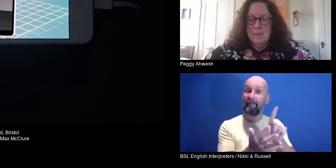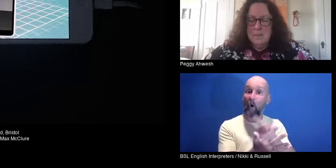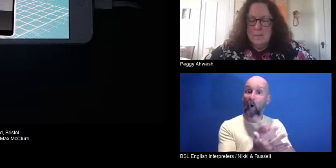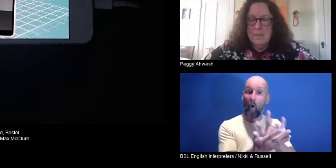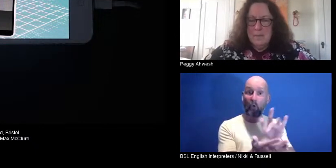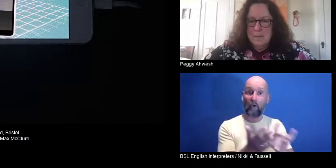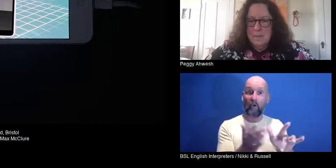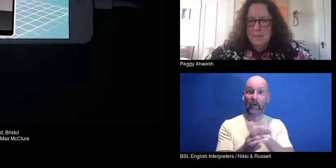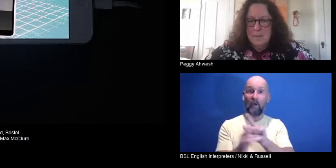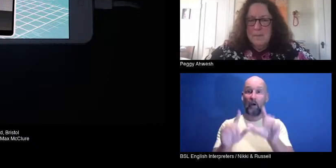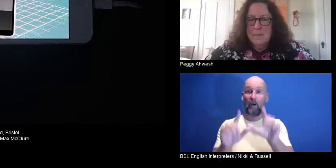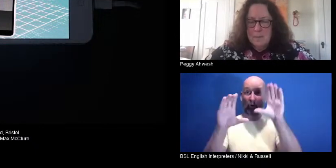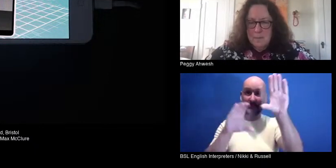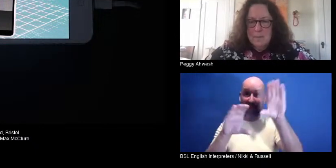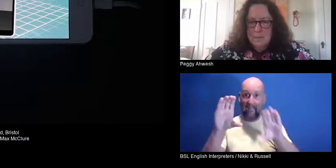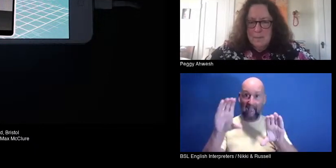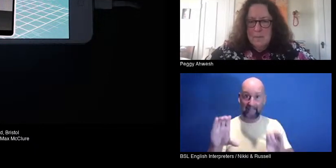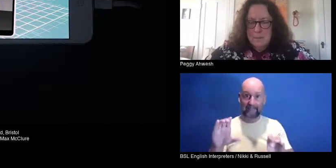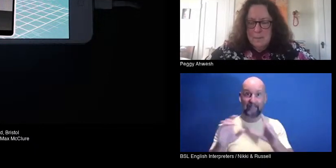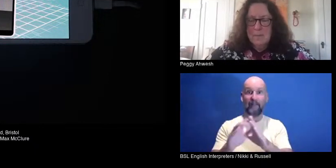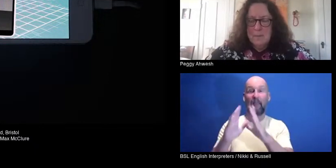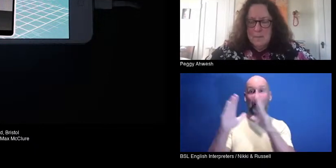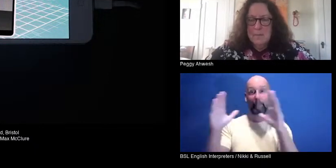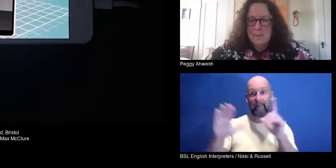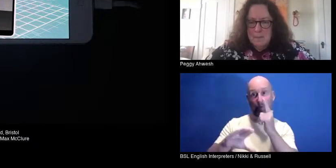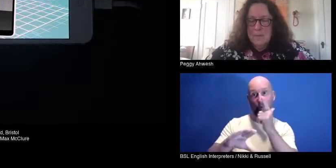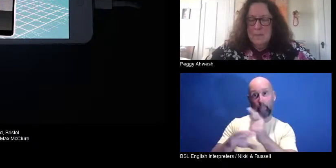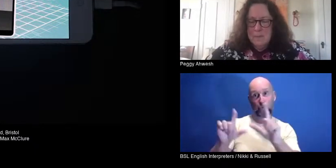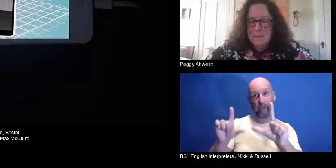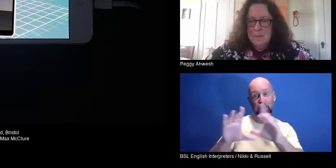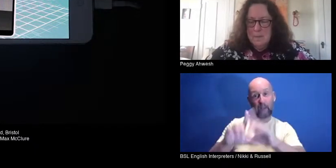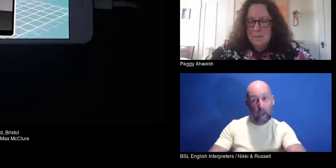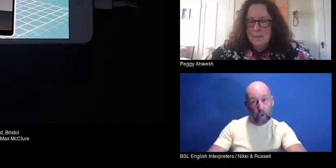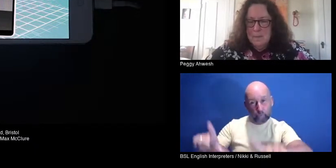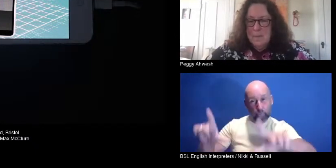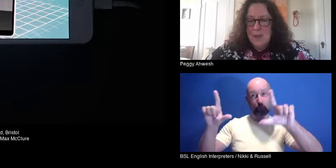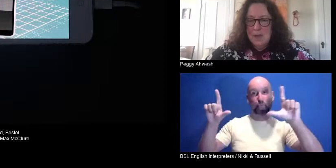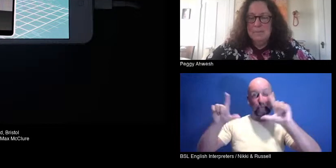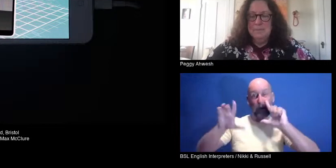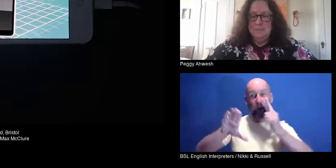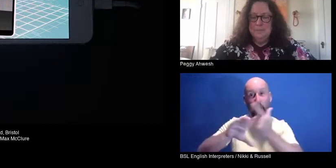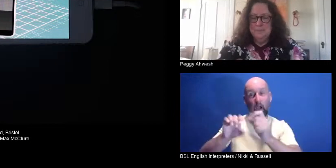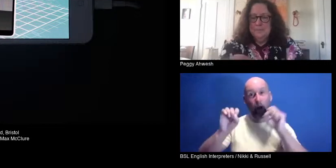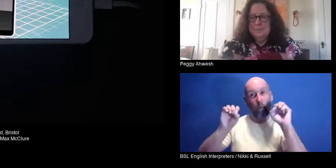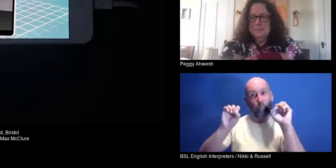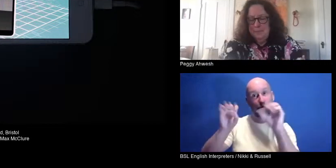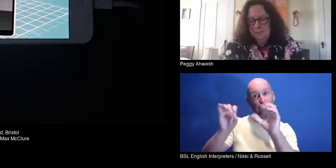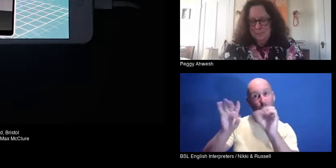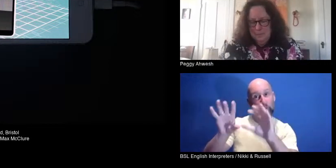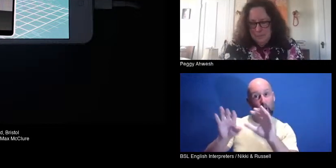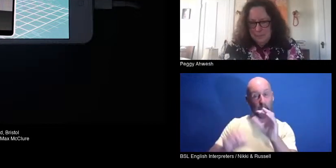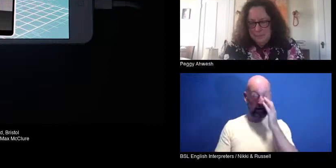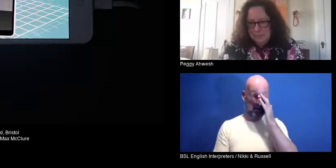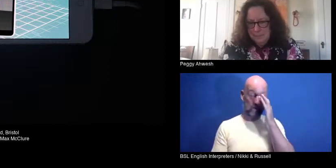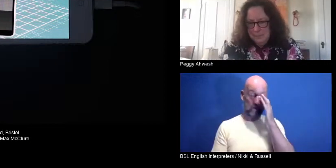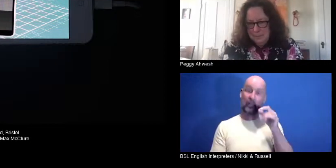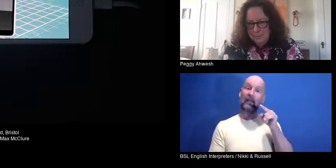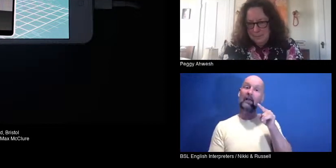then huge projections, medium-sized projections, you know. And so there's a sense that that kind of like almost